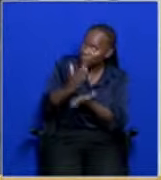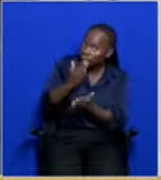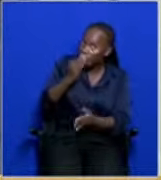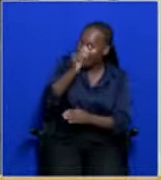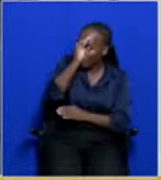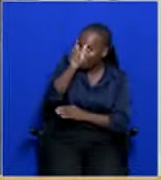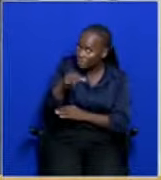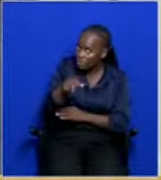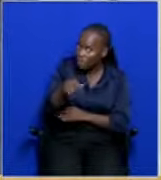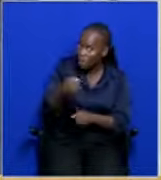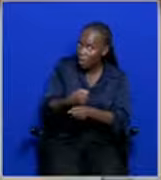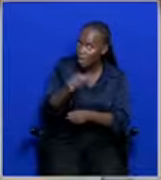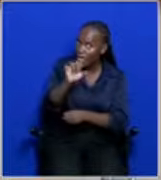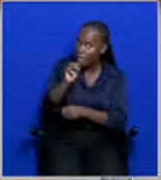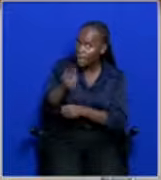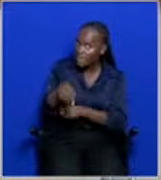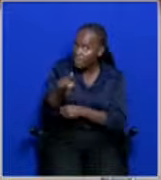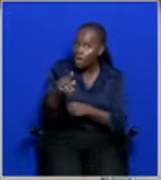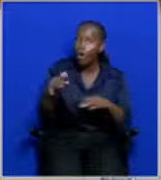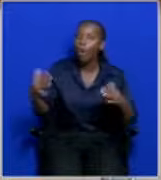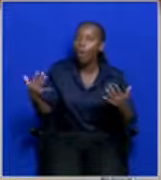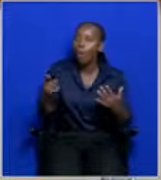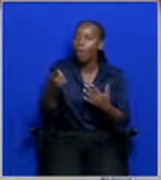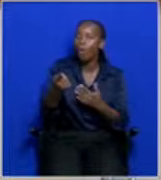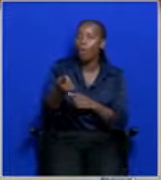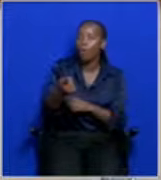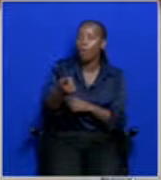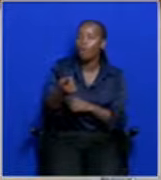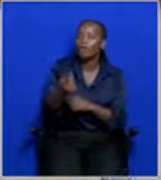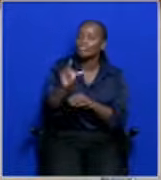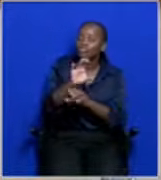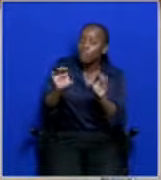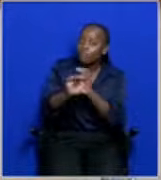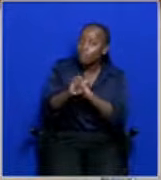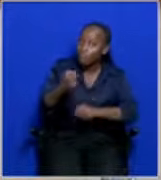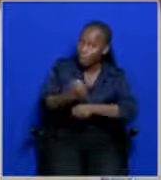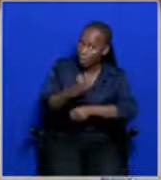Okay. Thank you for that.